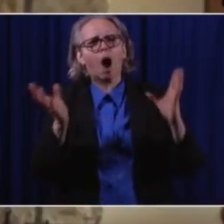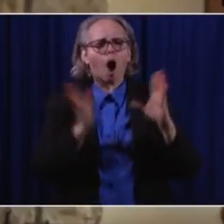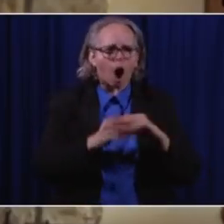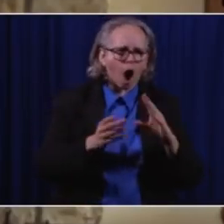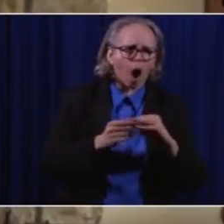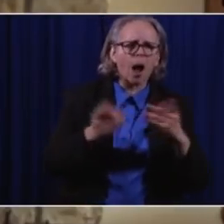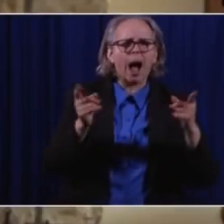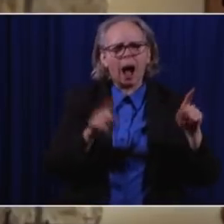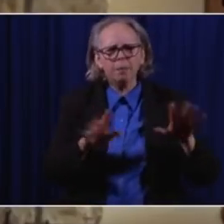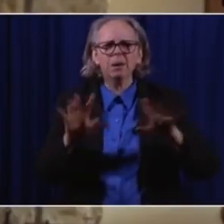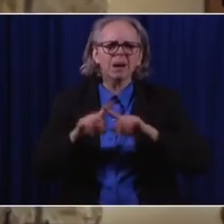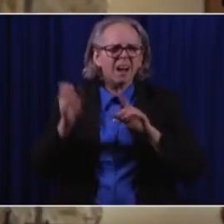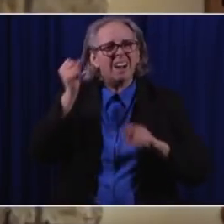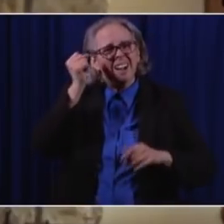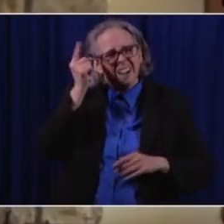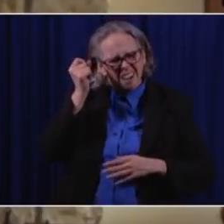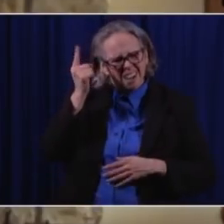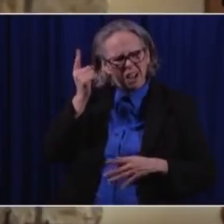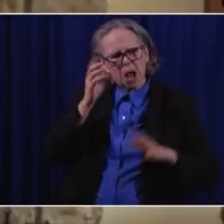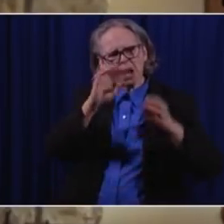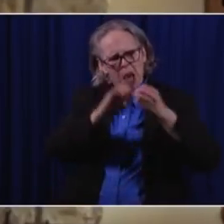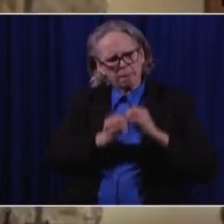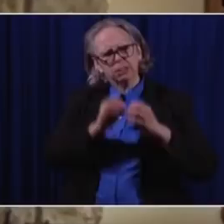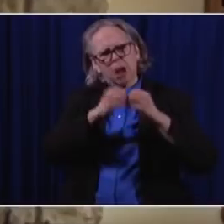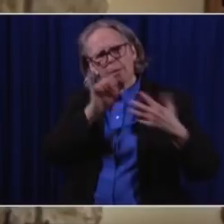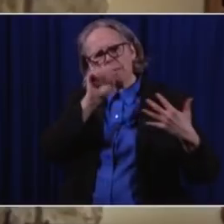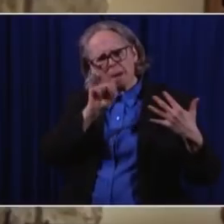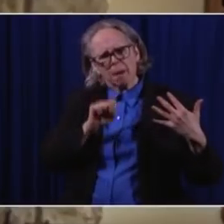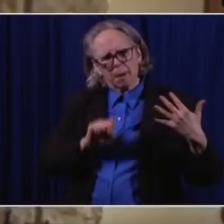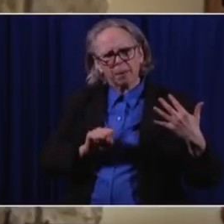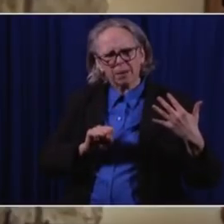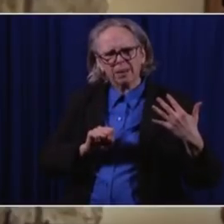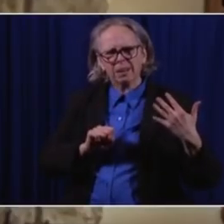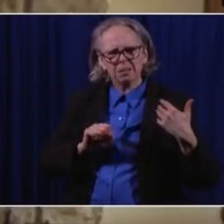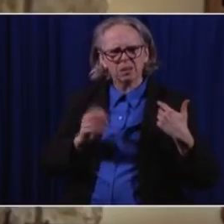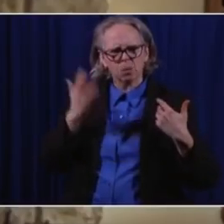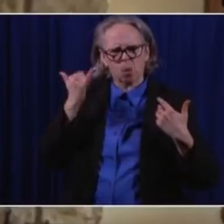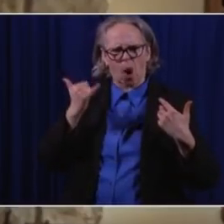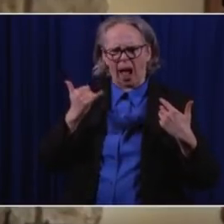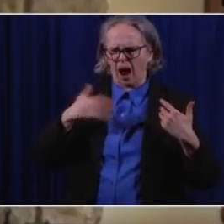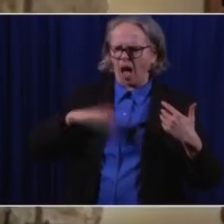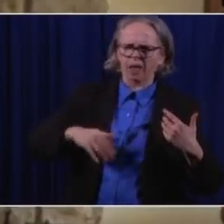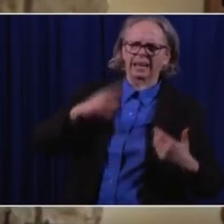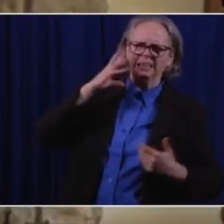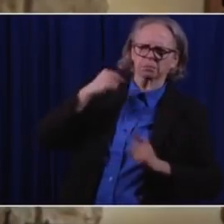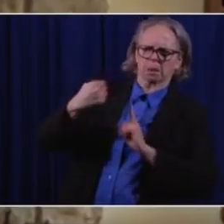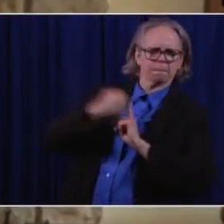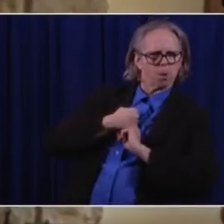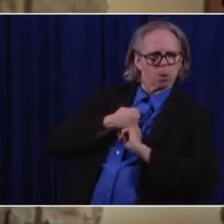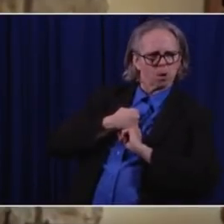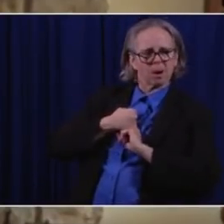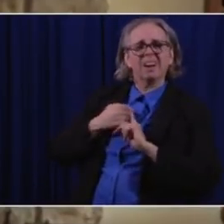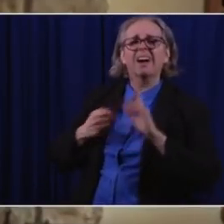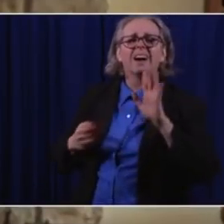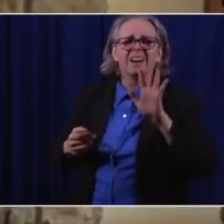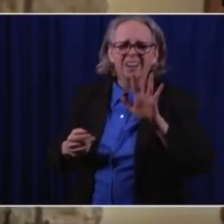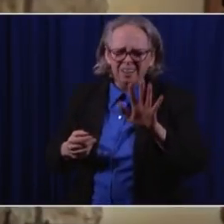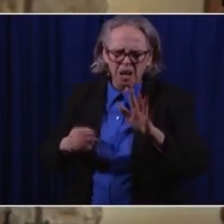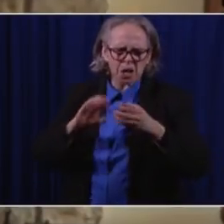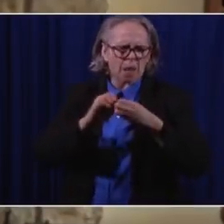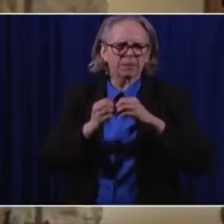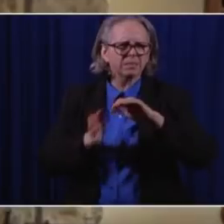we think in numbers. I quote a lot of numbers, but it's really not about numbers, it's about people.